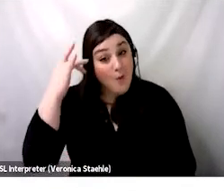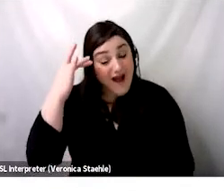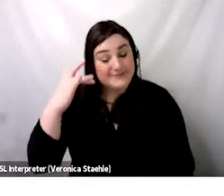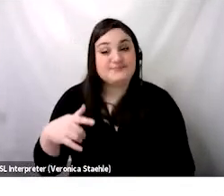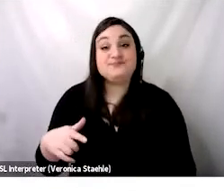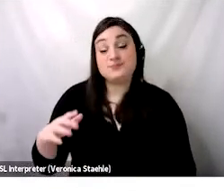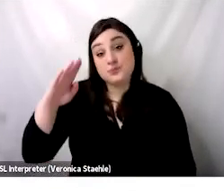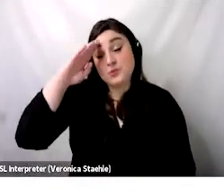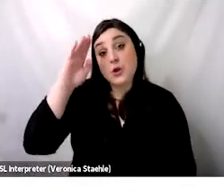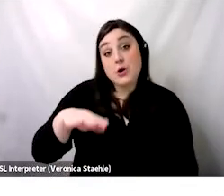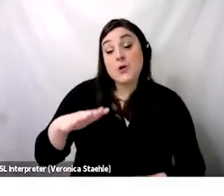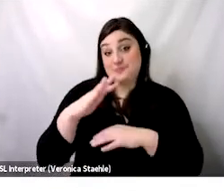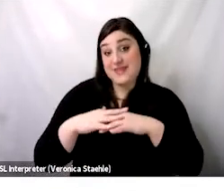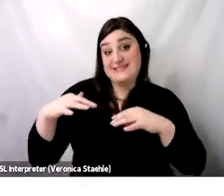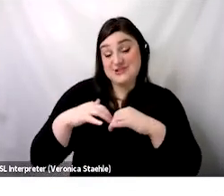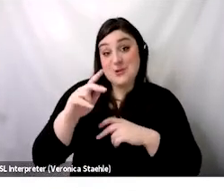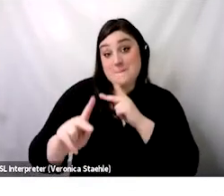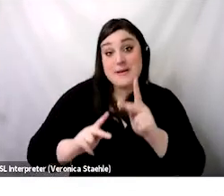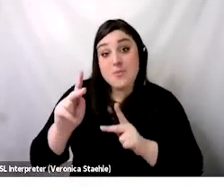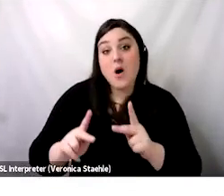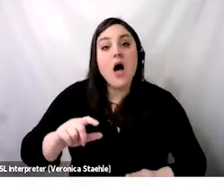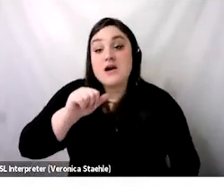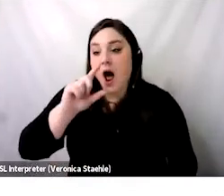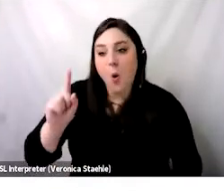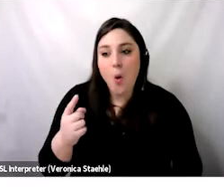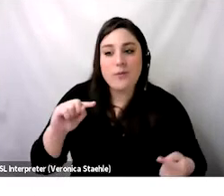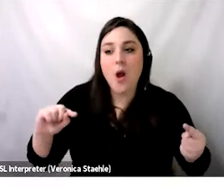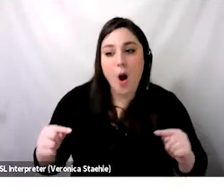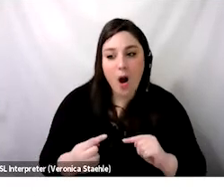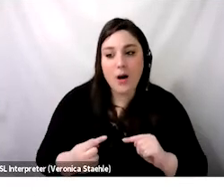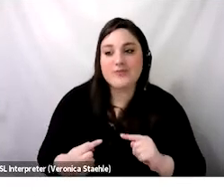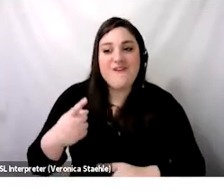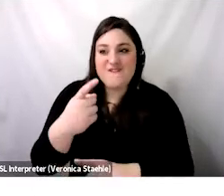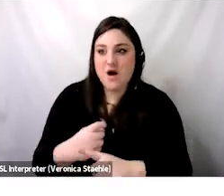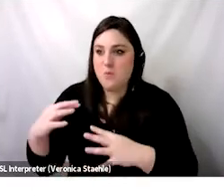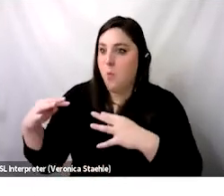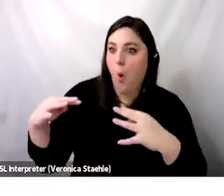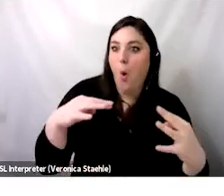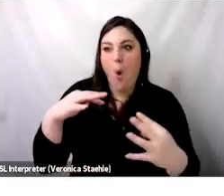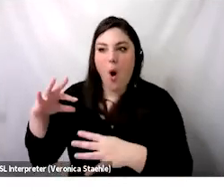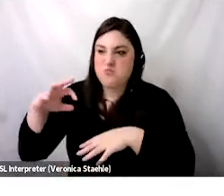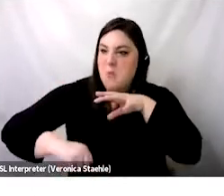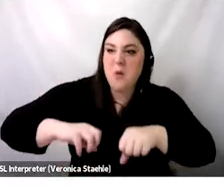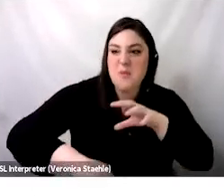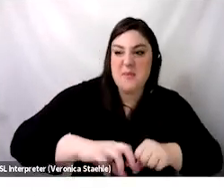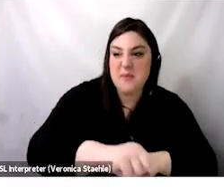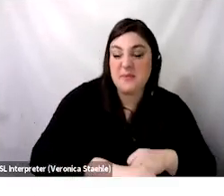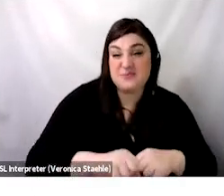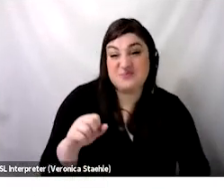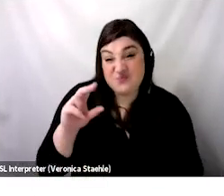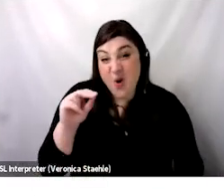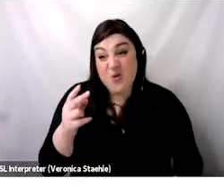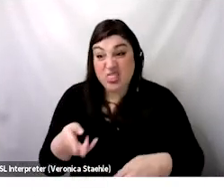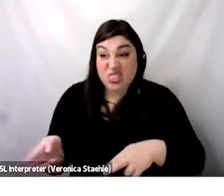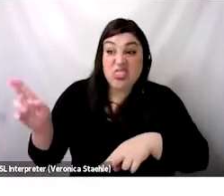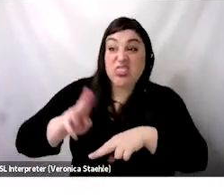desecrated the indigenous population, but it was diseases, germs that the colonists brought